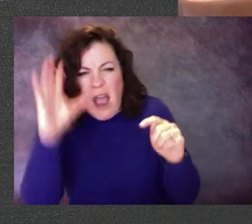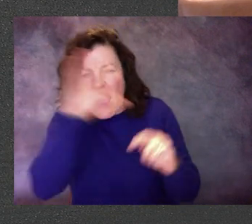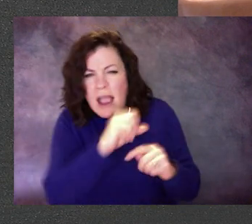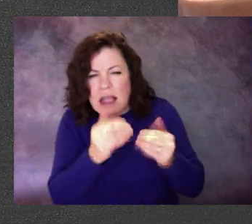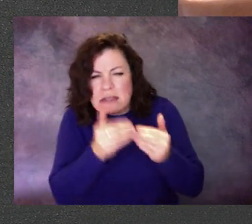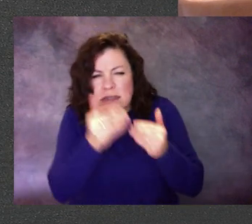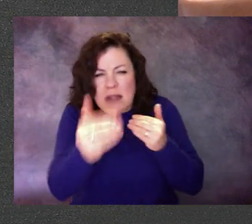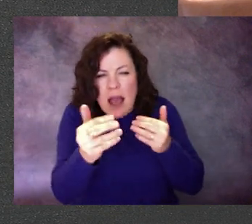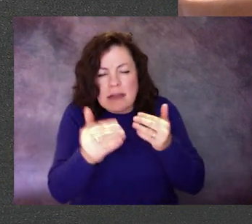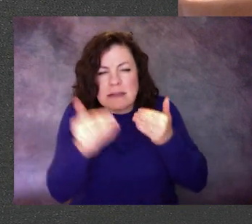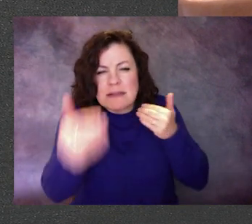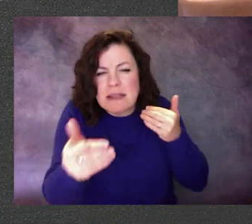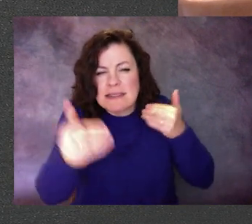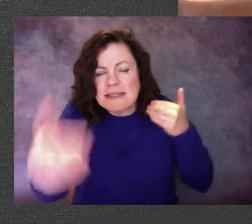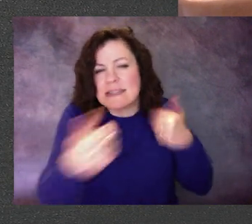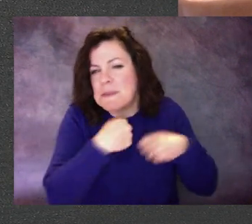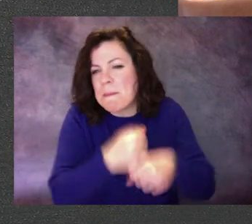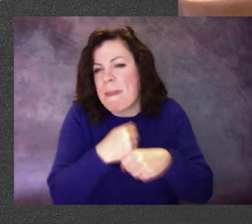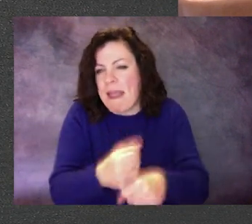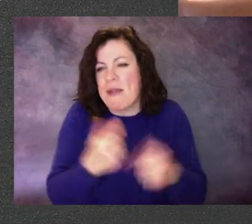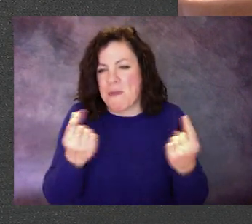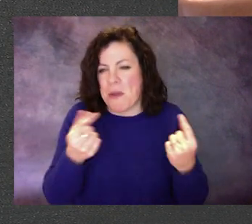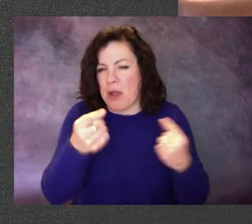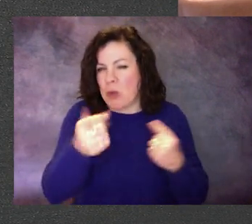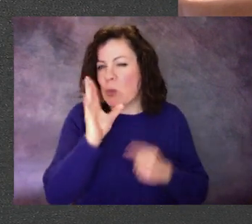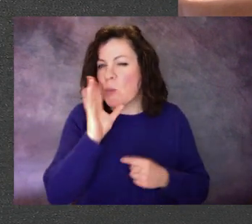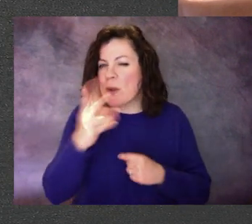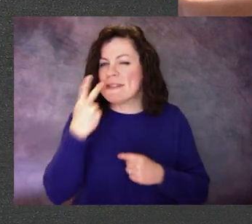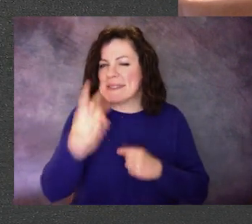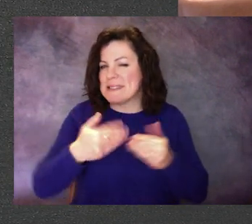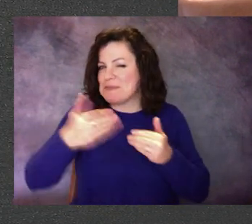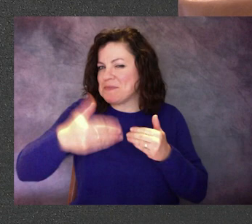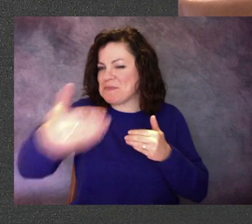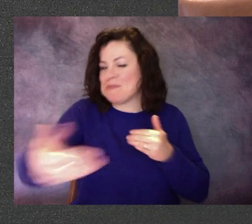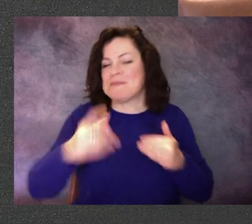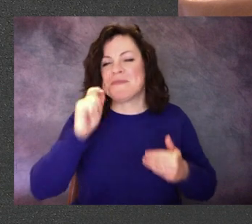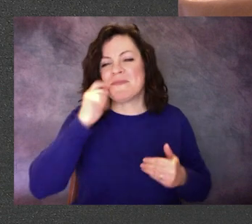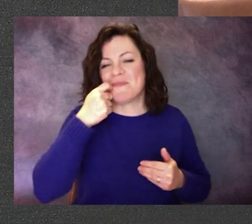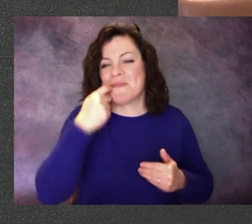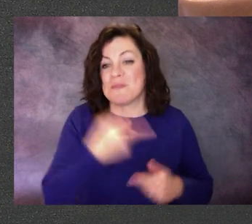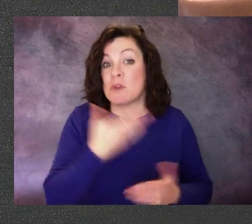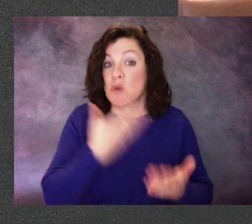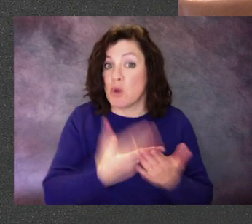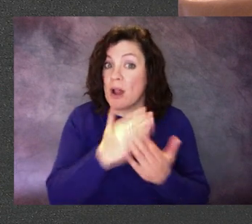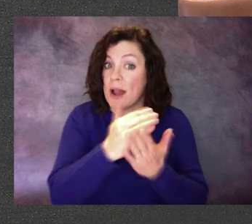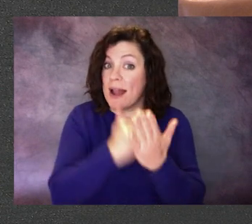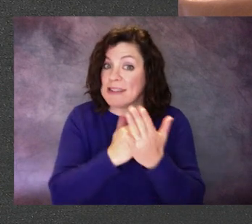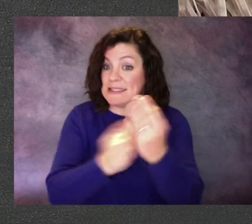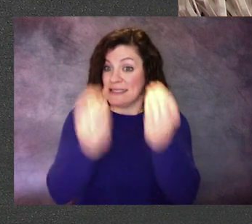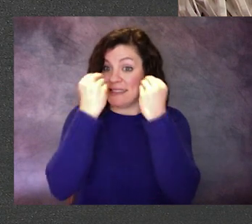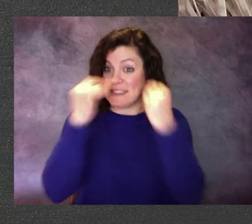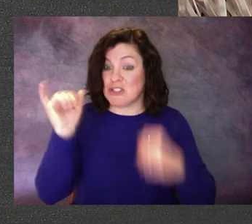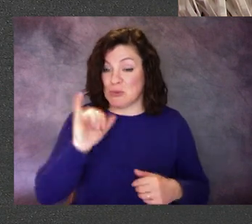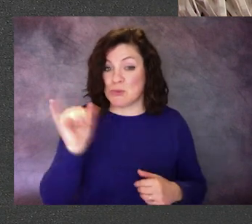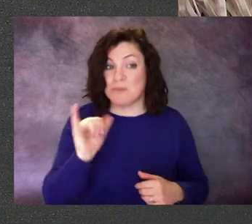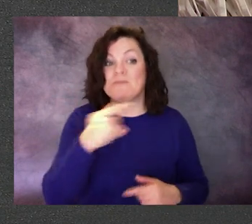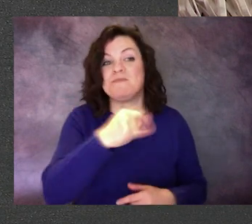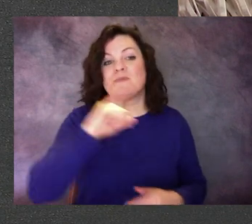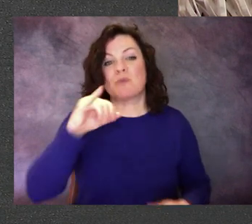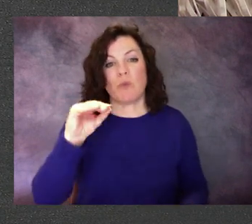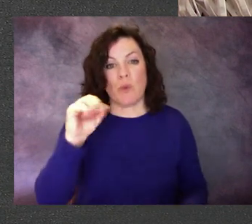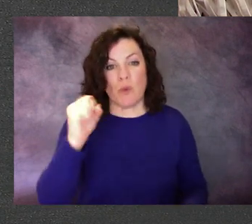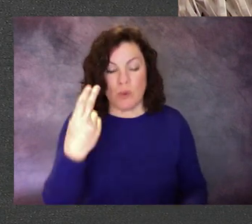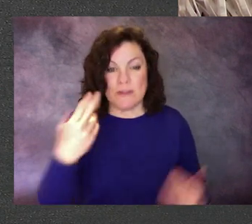is going to turn into. I think you'll get it when I start sharing it with you. Let's read it together. Joseph Had a